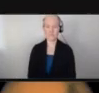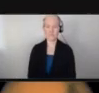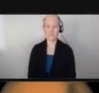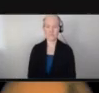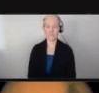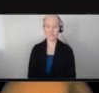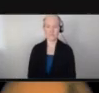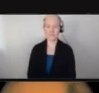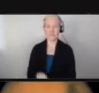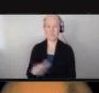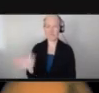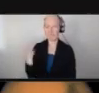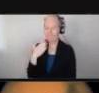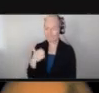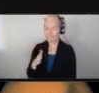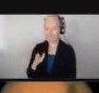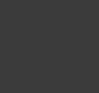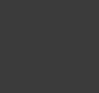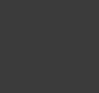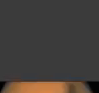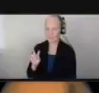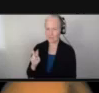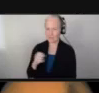Thanks, Steve. Appreciate it.